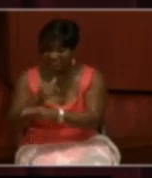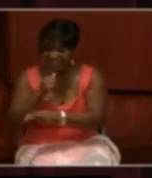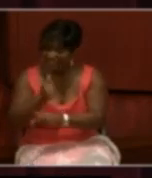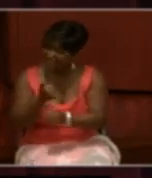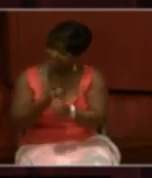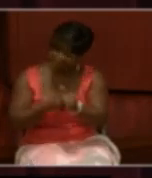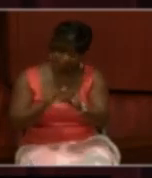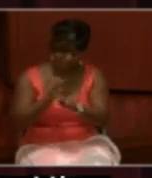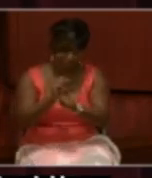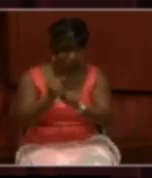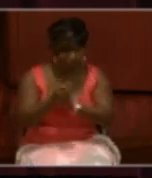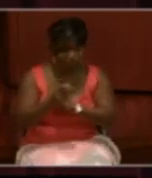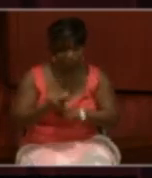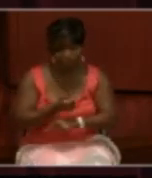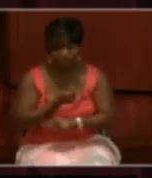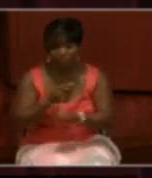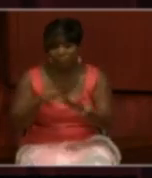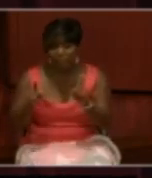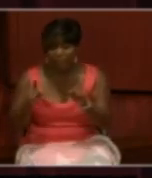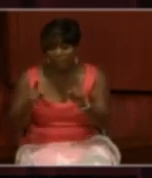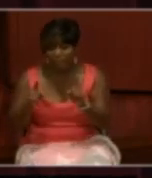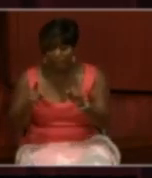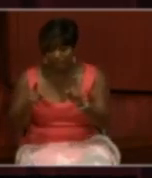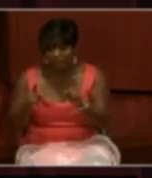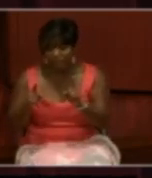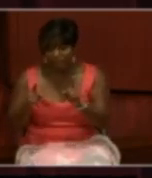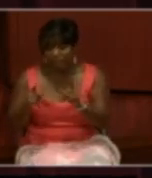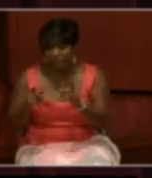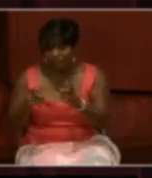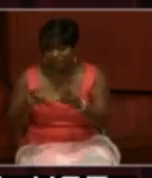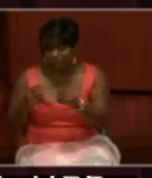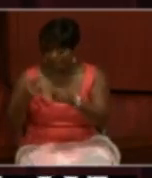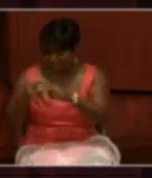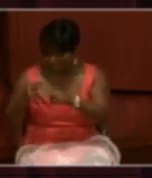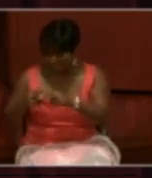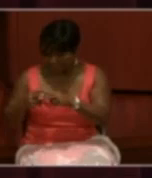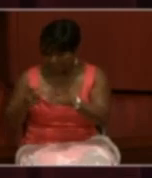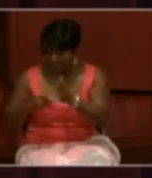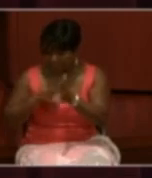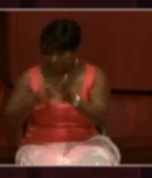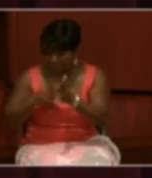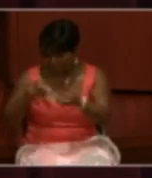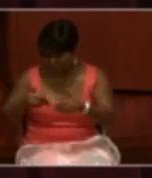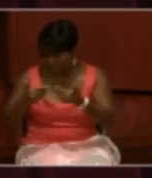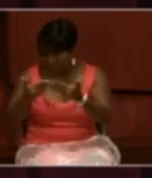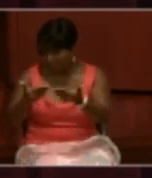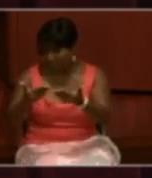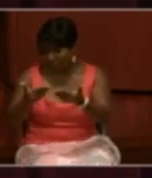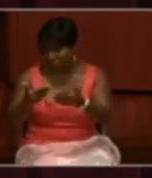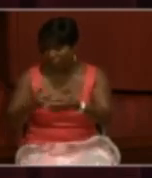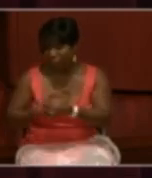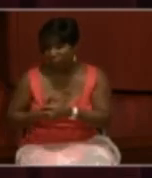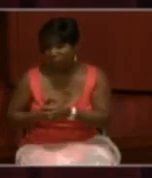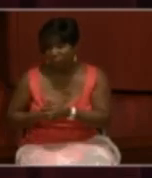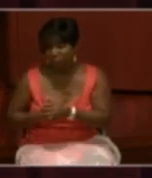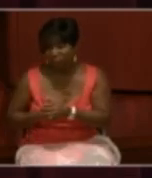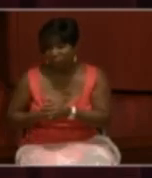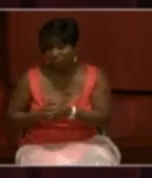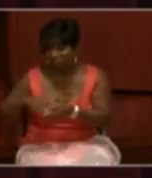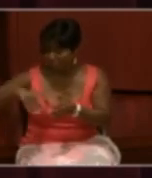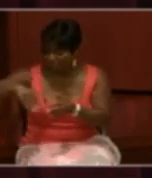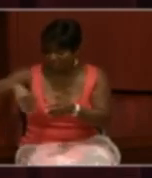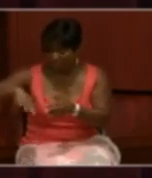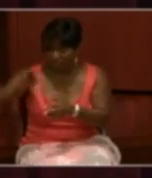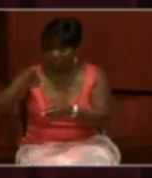case again, but that the names are provided often enough that, you know, if you haven't found the